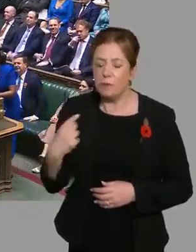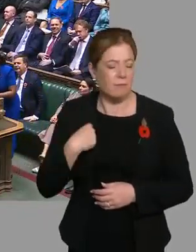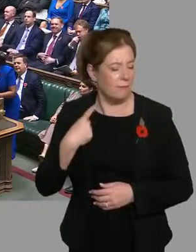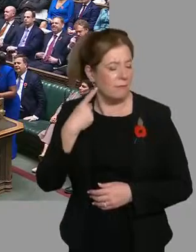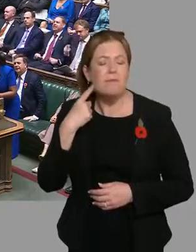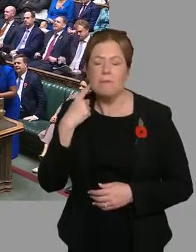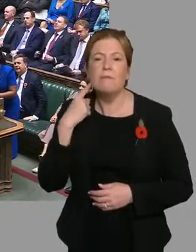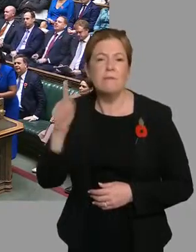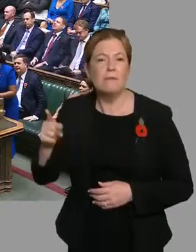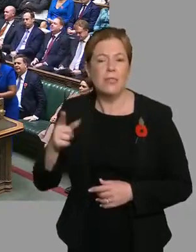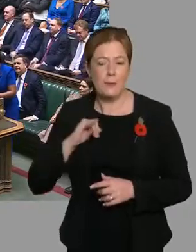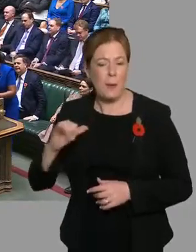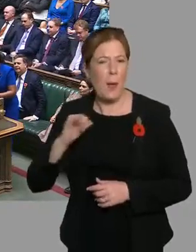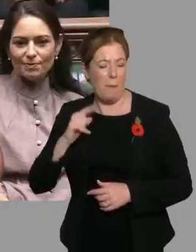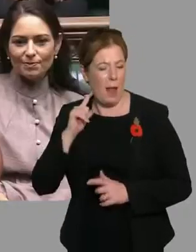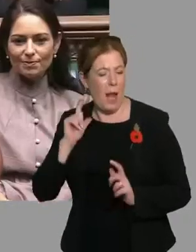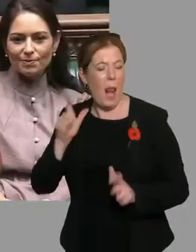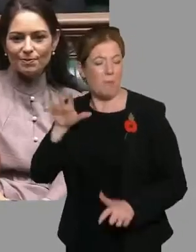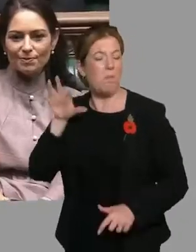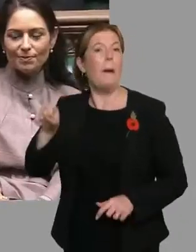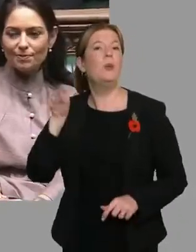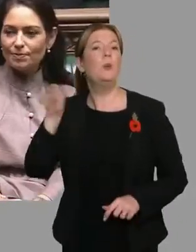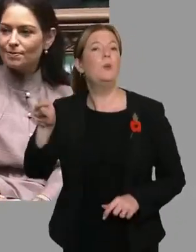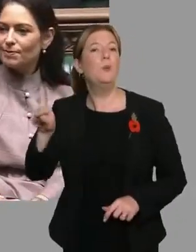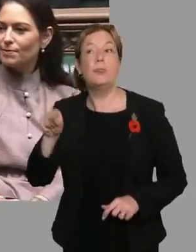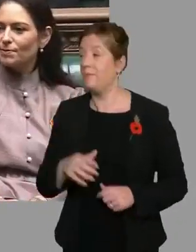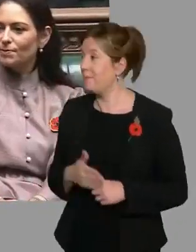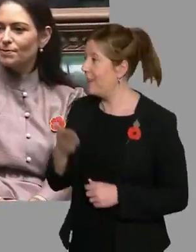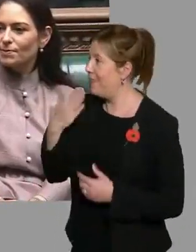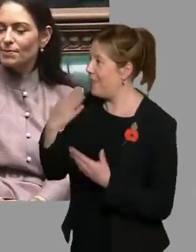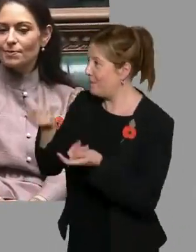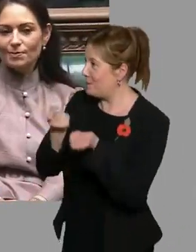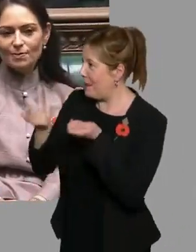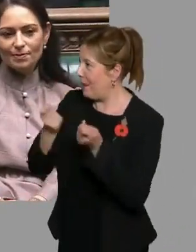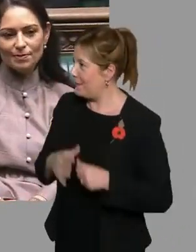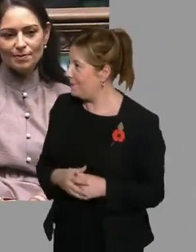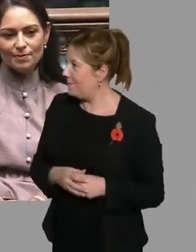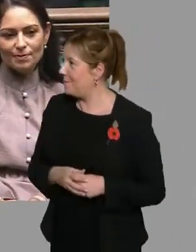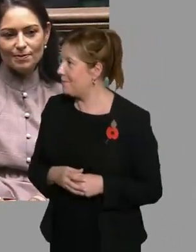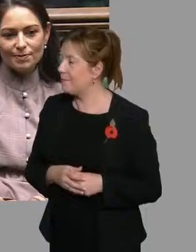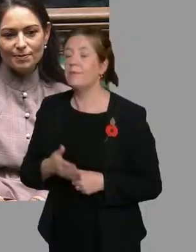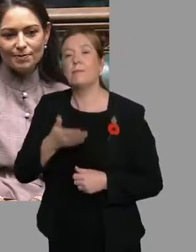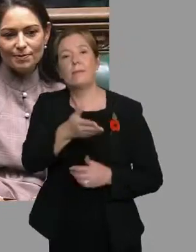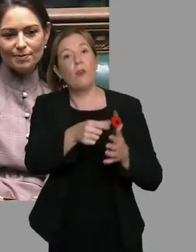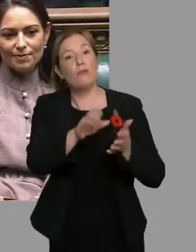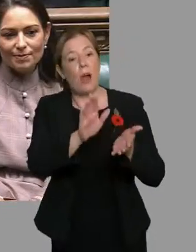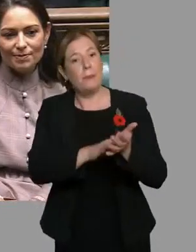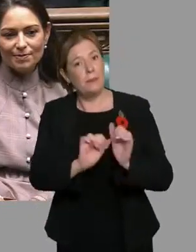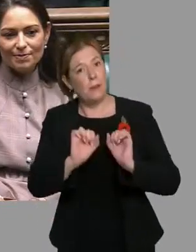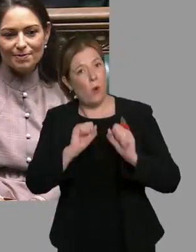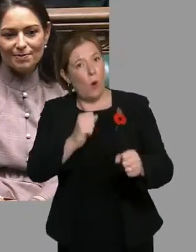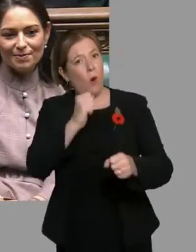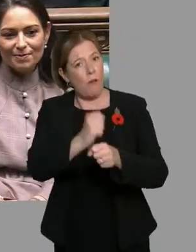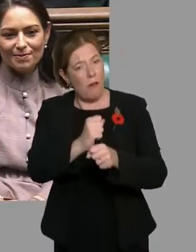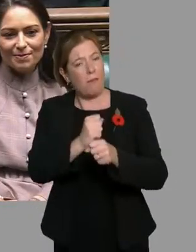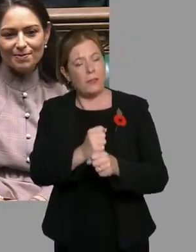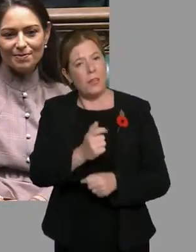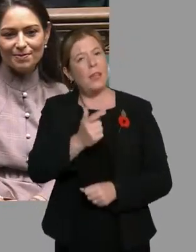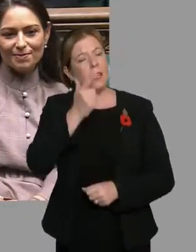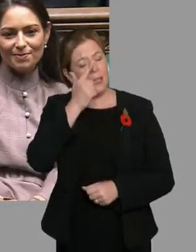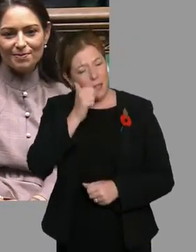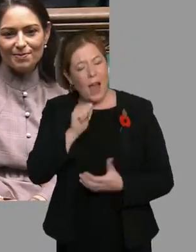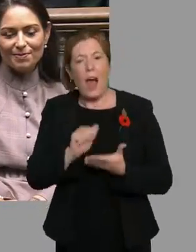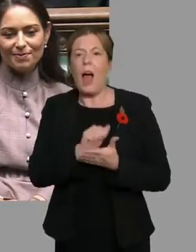Thank you, Mr. Speaker. Will the Prime Minister show that he and his government can be more than student politicians by asking you, Mr. Speaker,